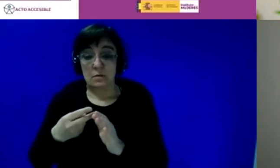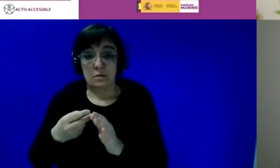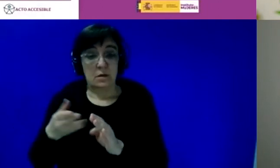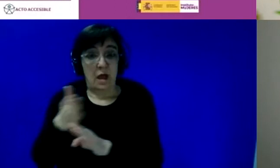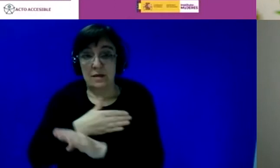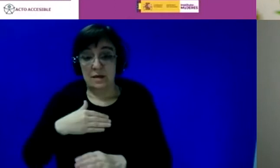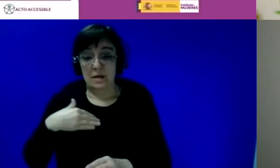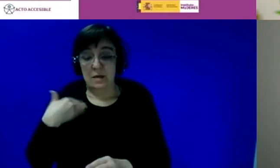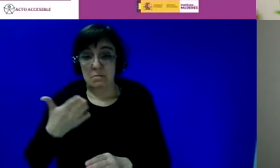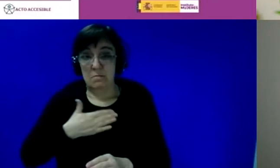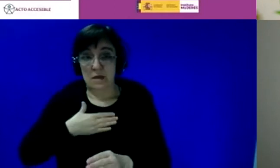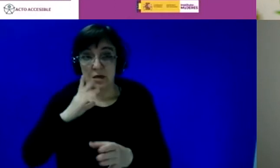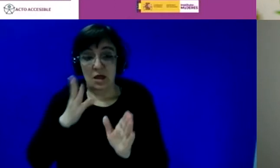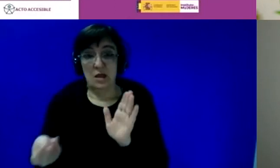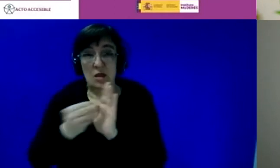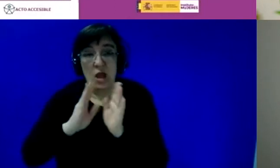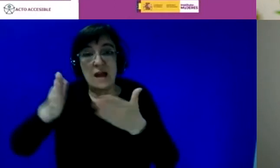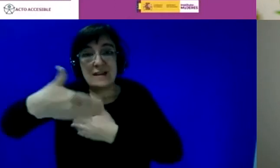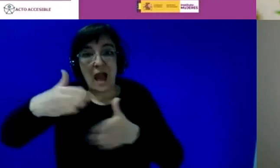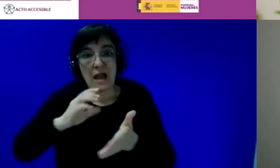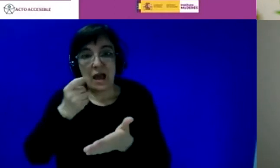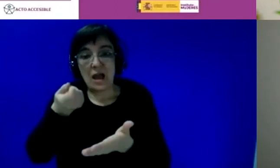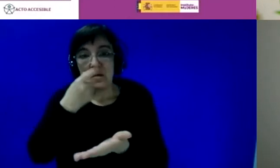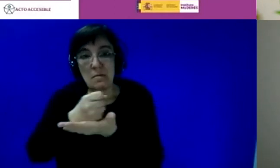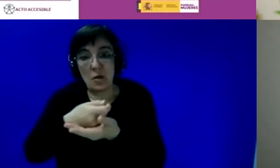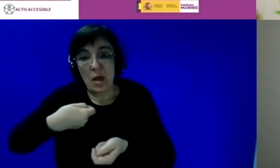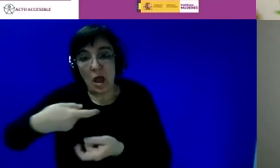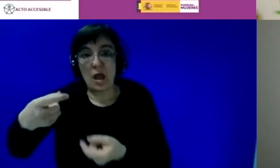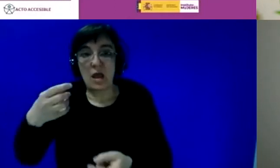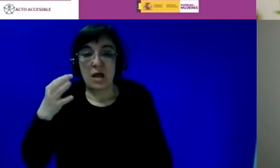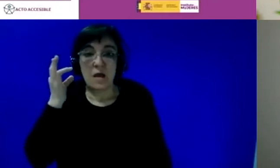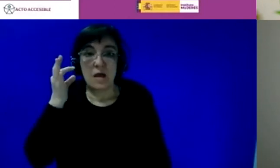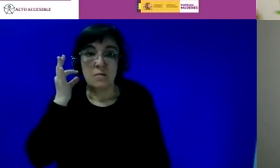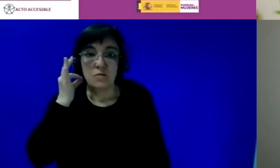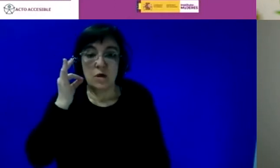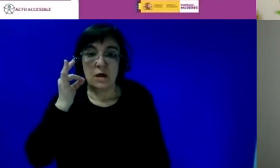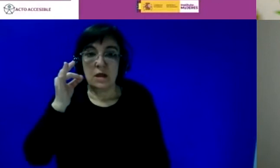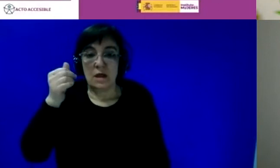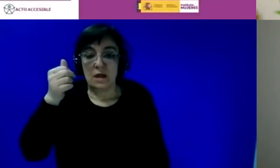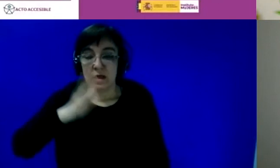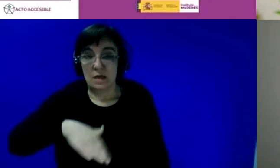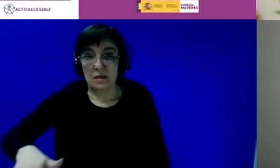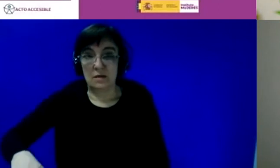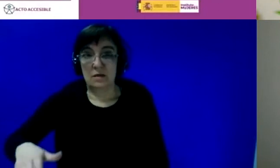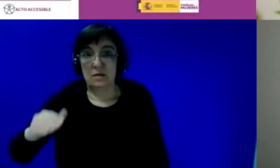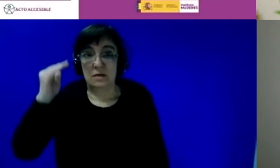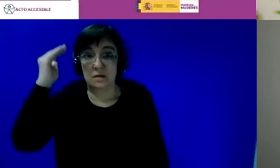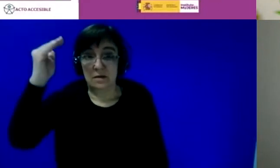medicines for women, for children with disabilities, to be delivered to Kherson tomorrow, as they are doomed to a slow